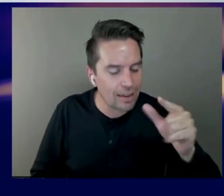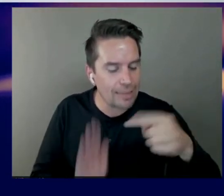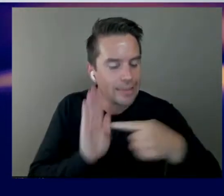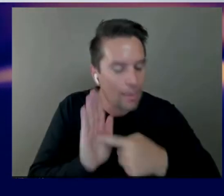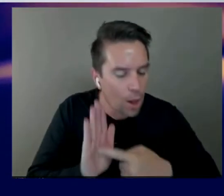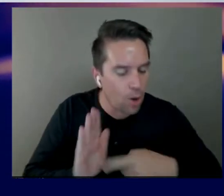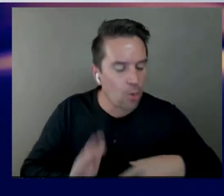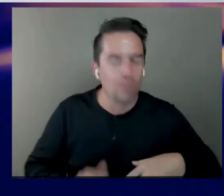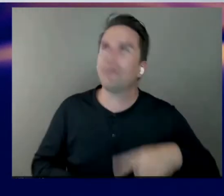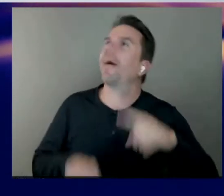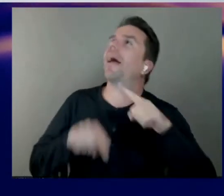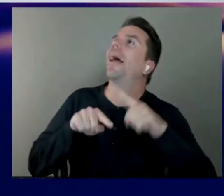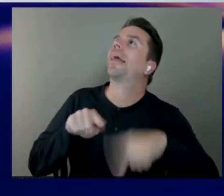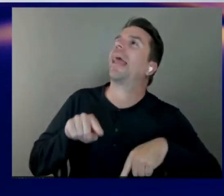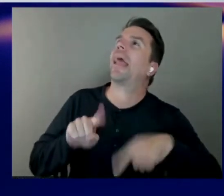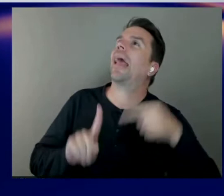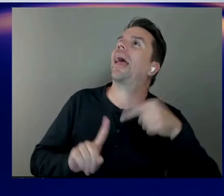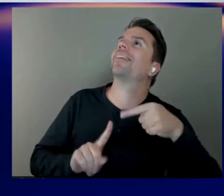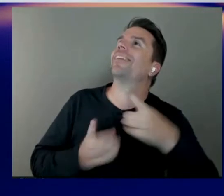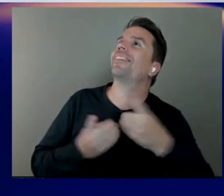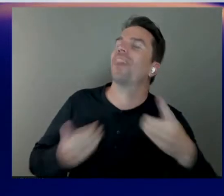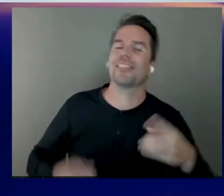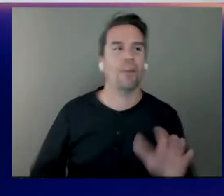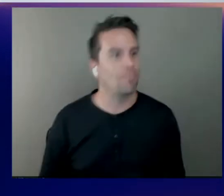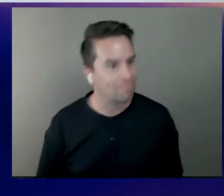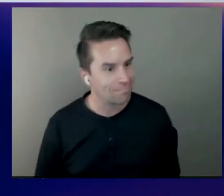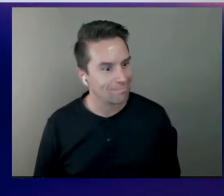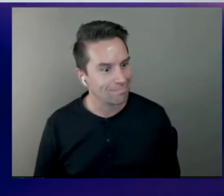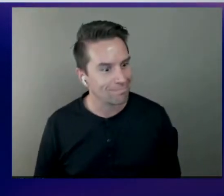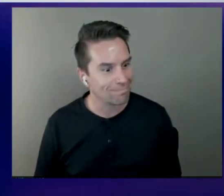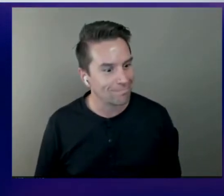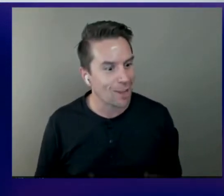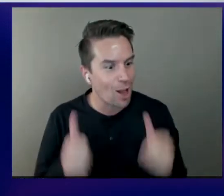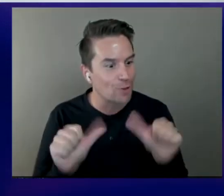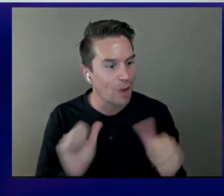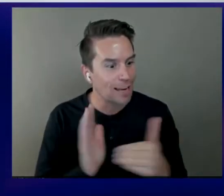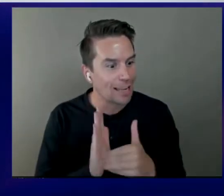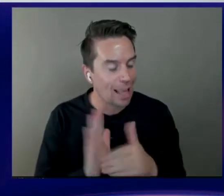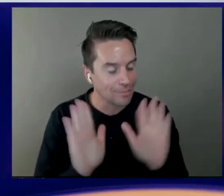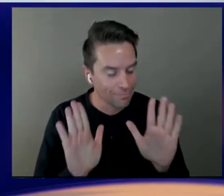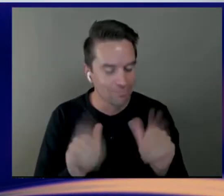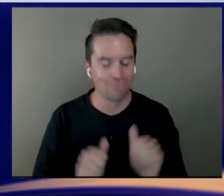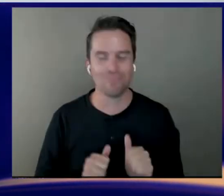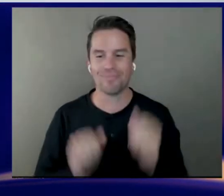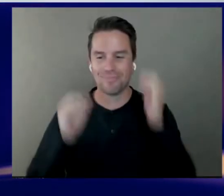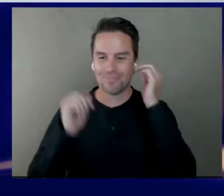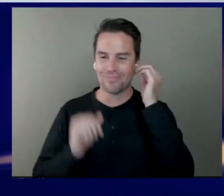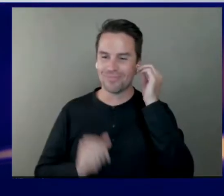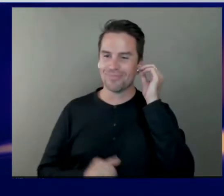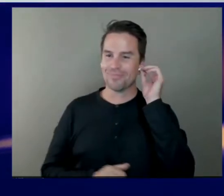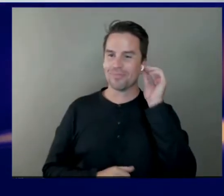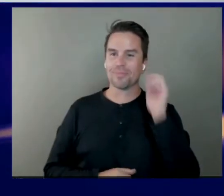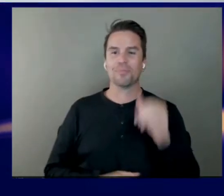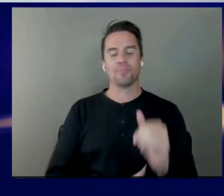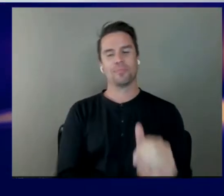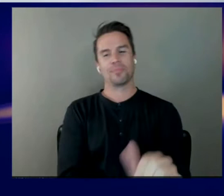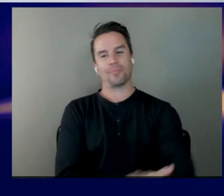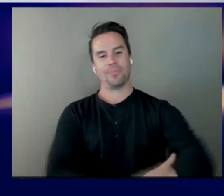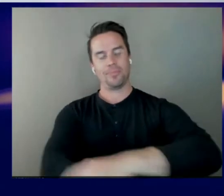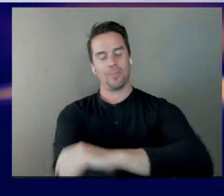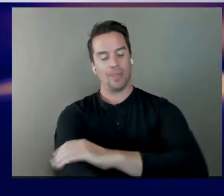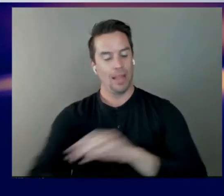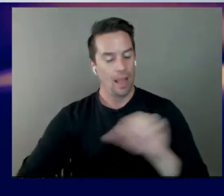I can't do that on this device. Oh my goodness. To One more use your try, and Echo to otherwise I'll control just your walk you through video what it device, does. We're all just on go the edge to of the our TV and video section of Alexa.